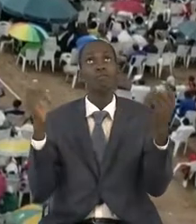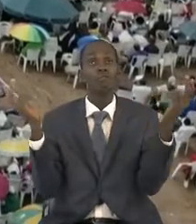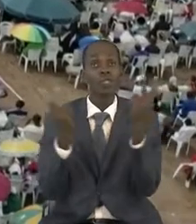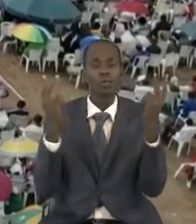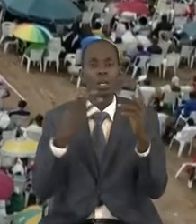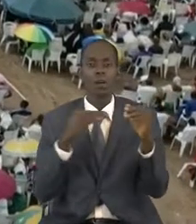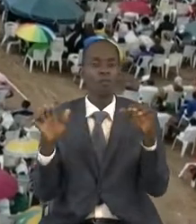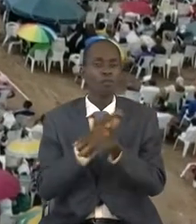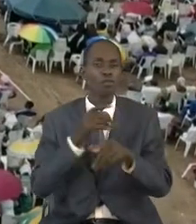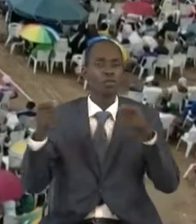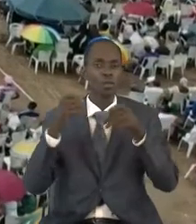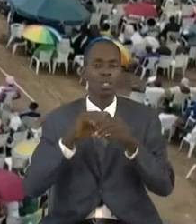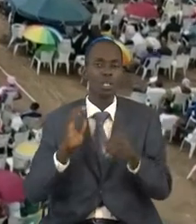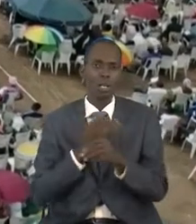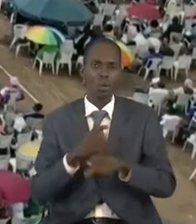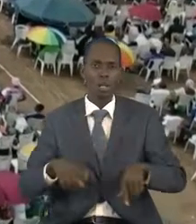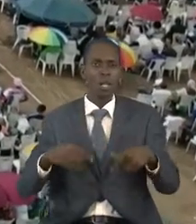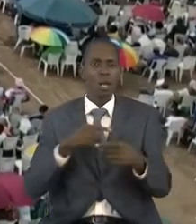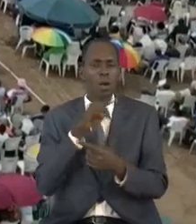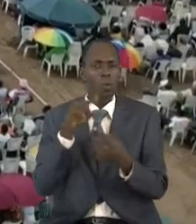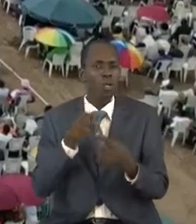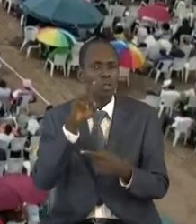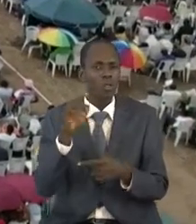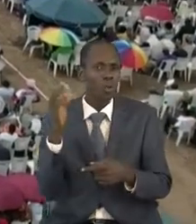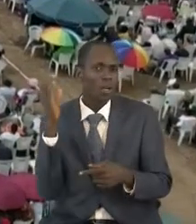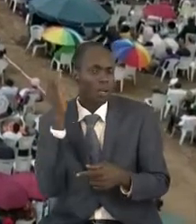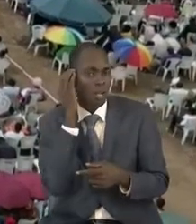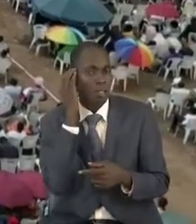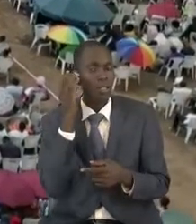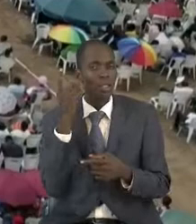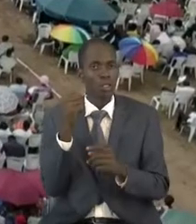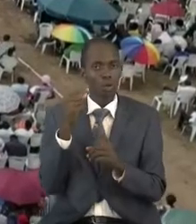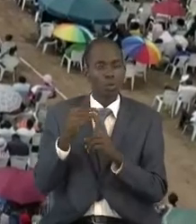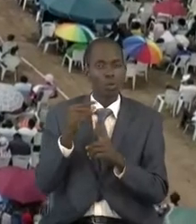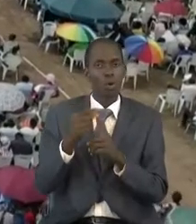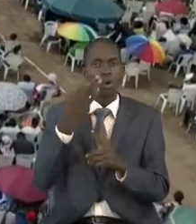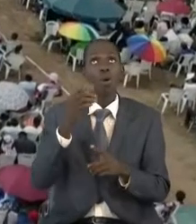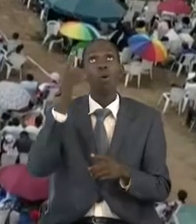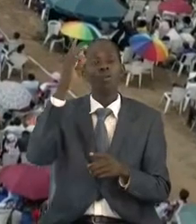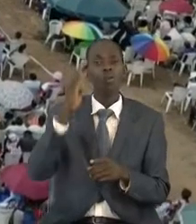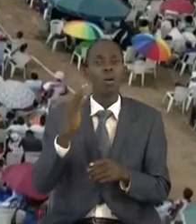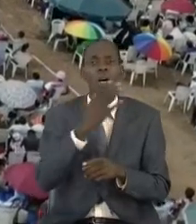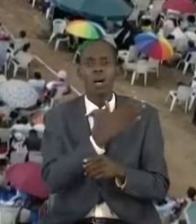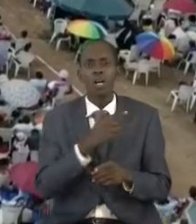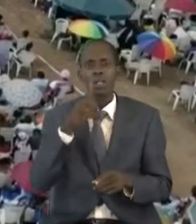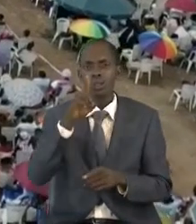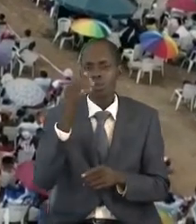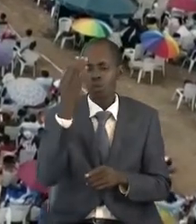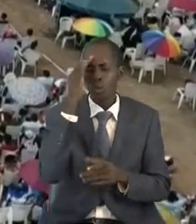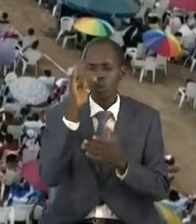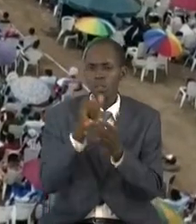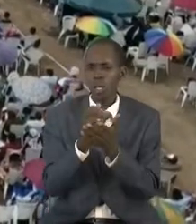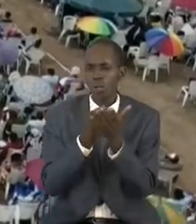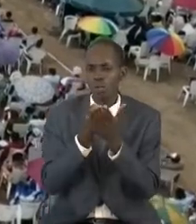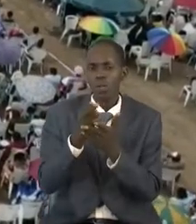And when you hear intently the word of God, and then you know that truth, and that